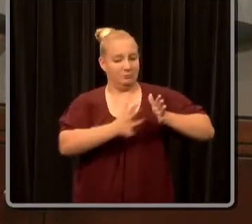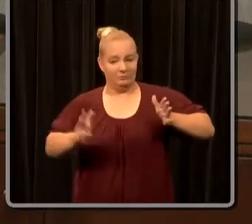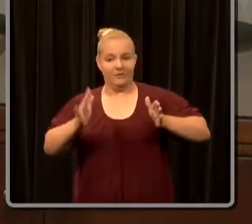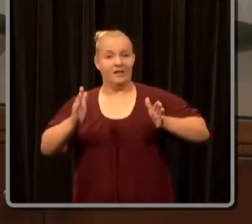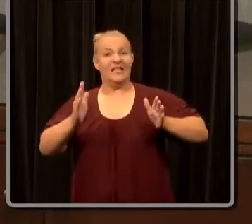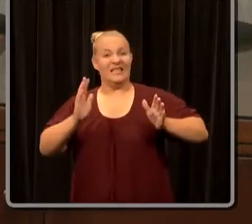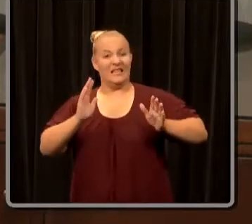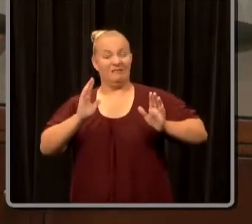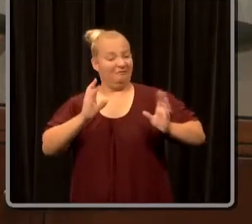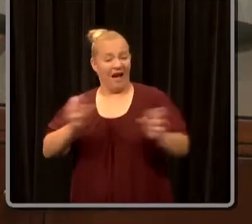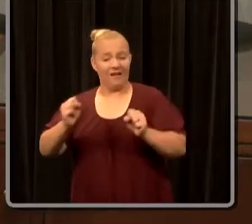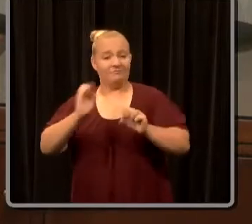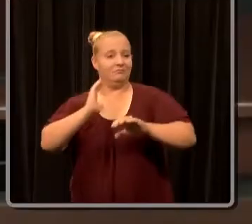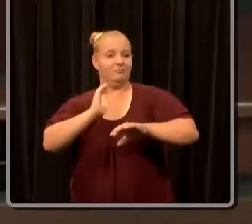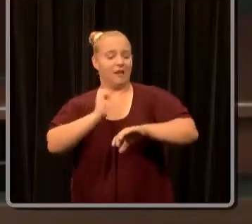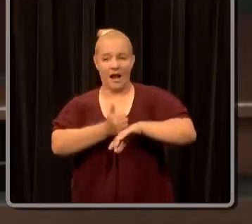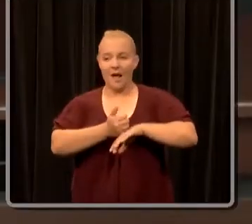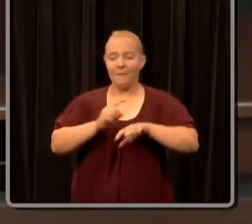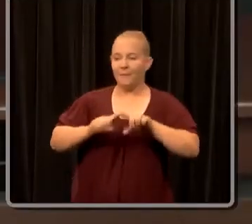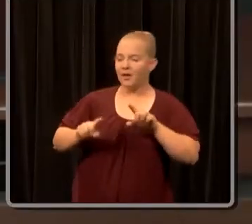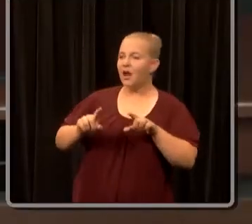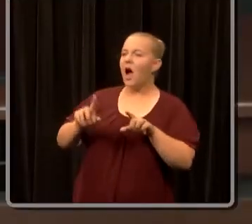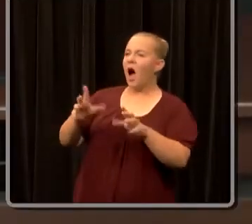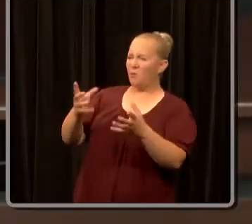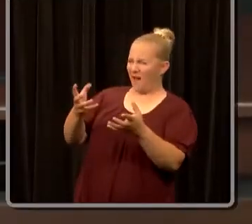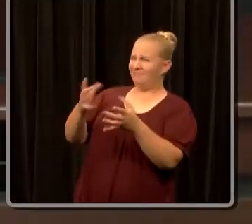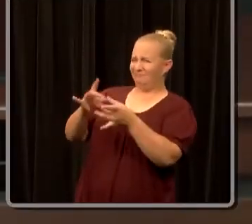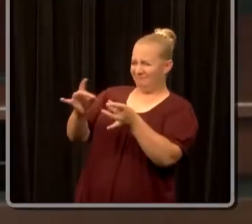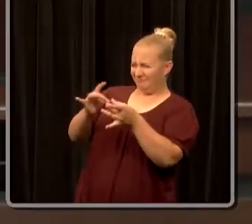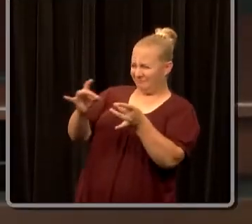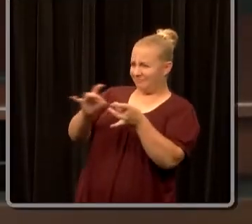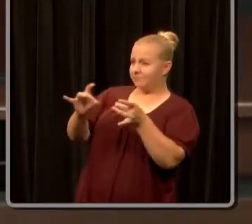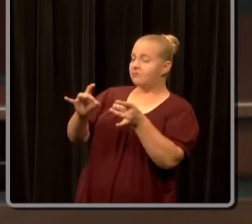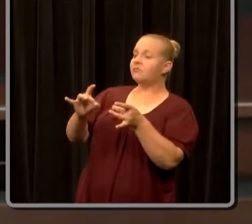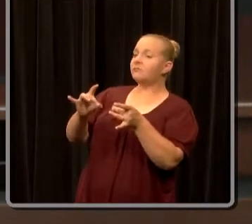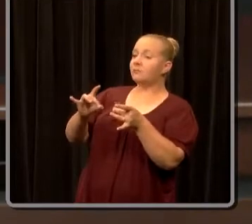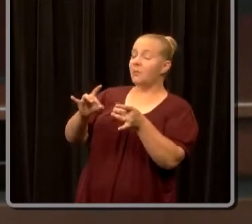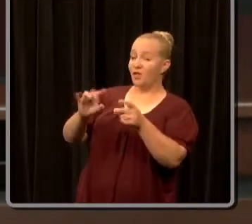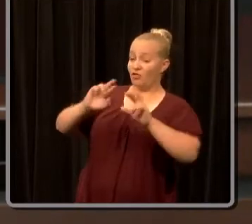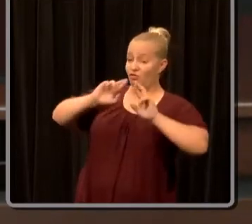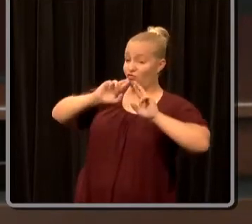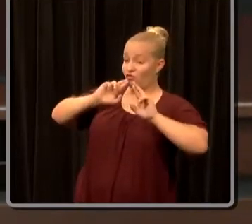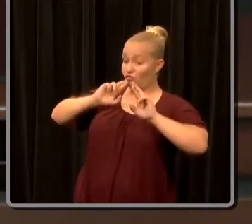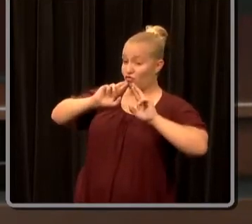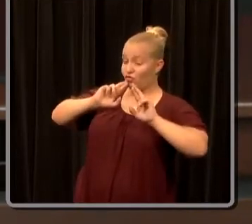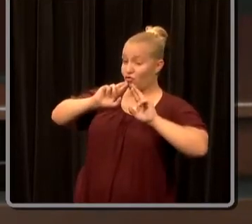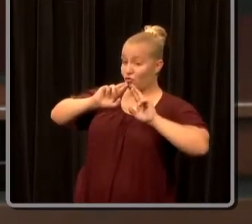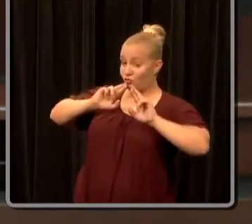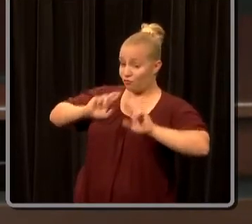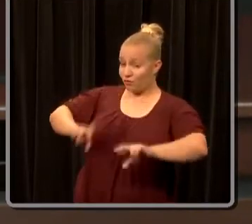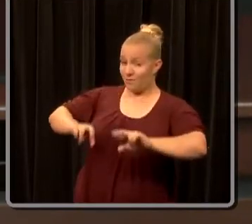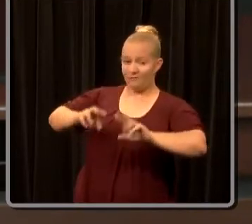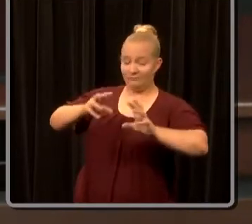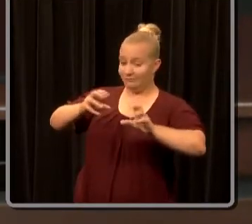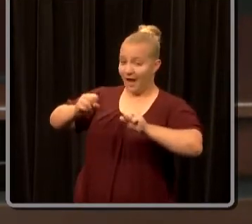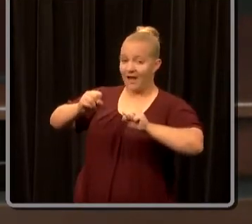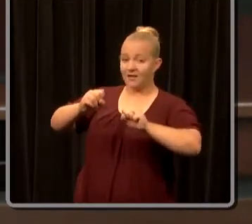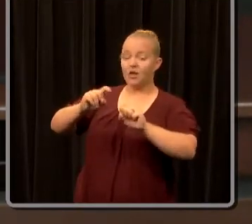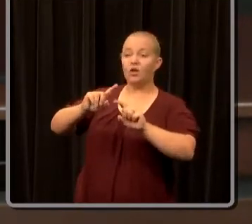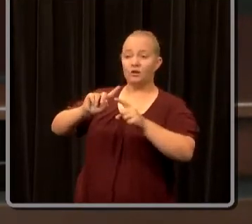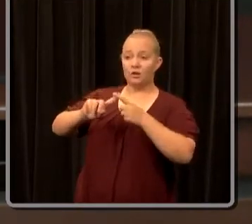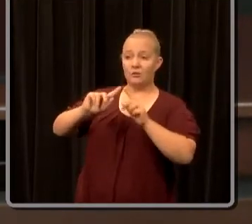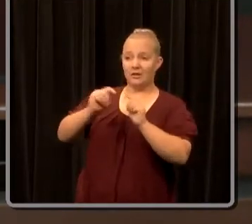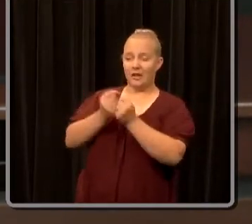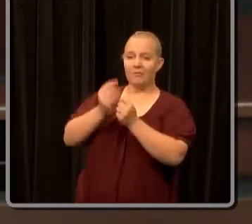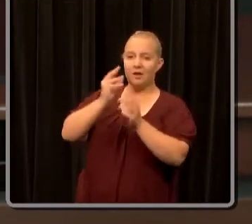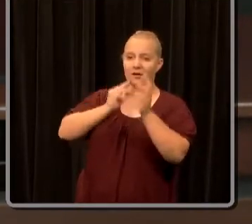wanted to thank Dr. Yeager and Dr. McMillan and Mr. Tigers. The responsiveness of all of our teams, having already been in the